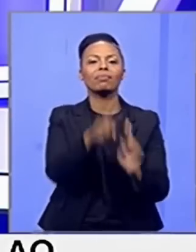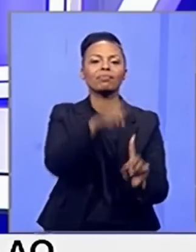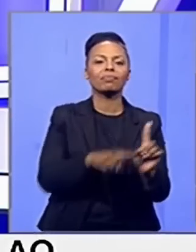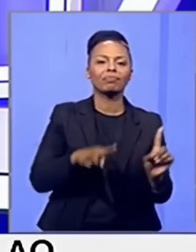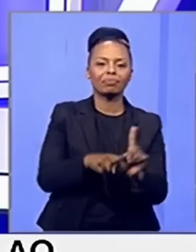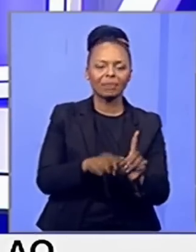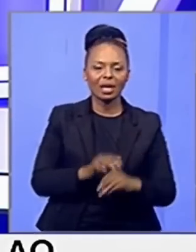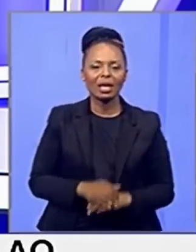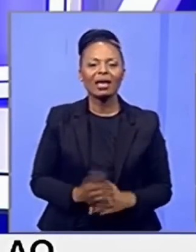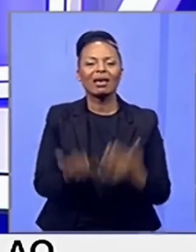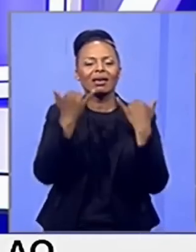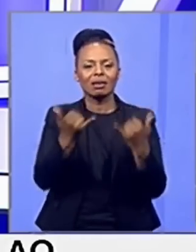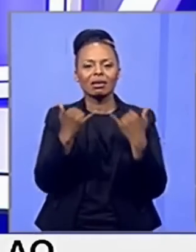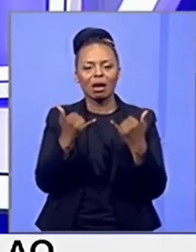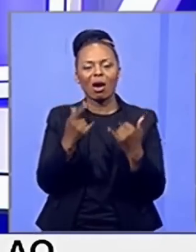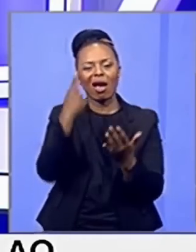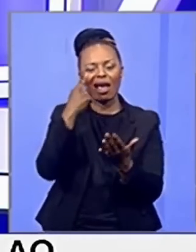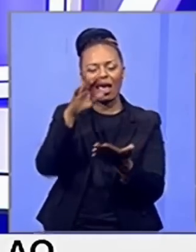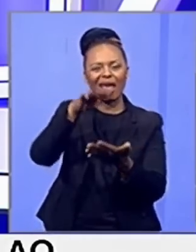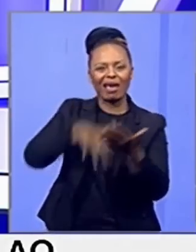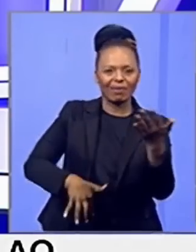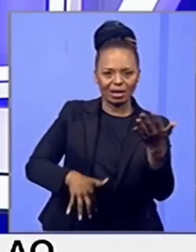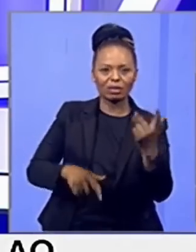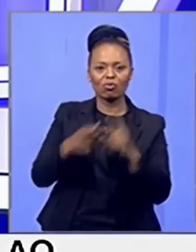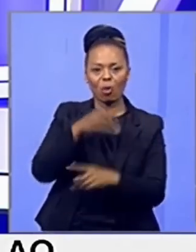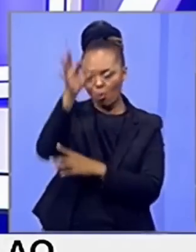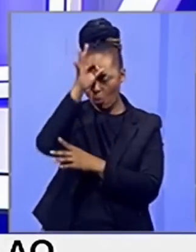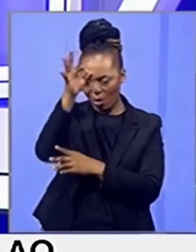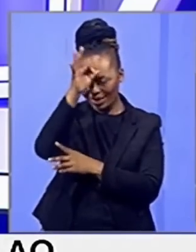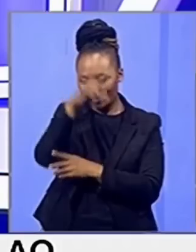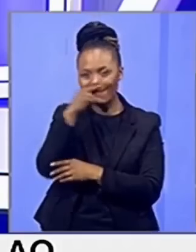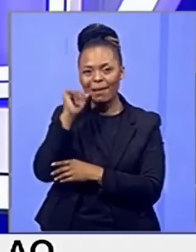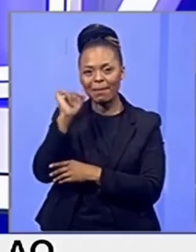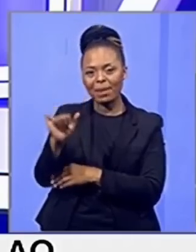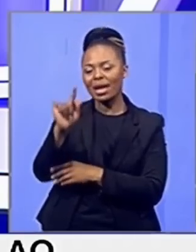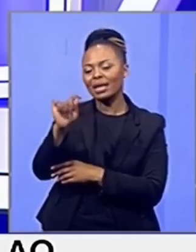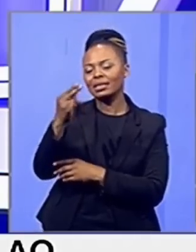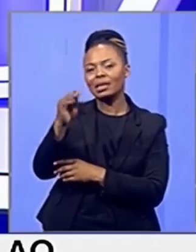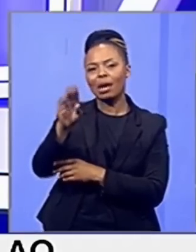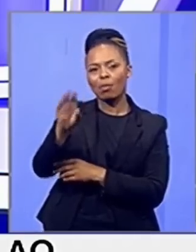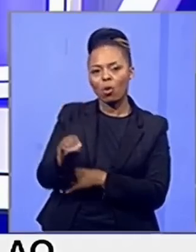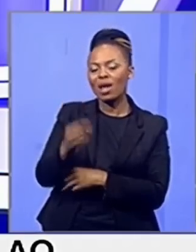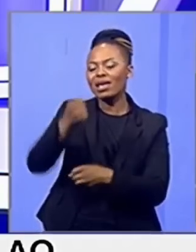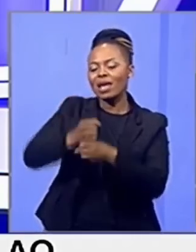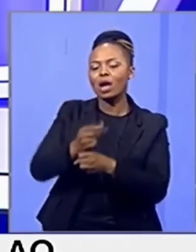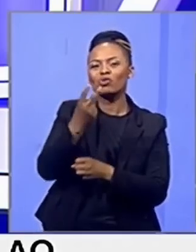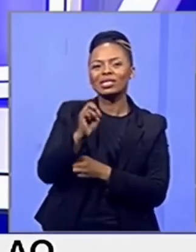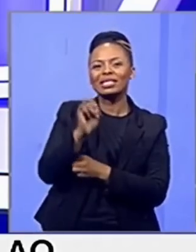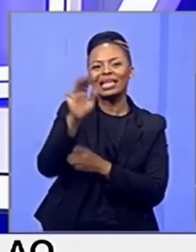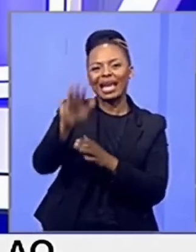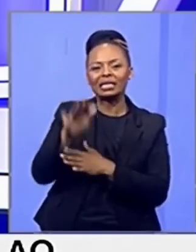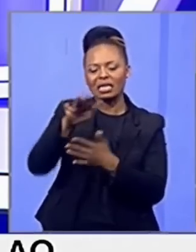go ngwalwa bjo bo filwego ke warrant officer Thabo Mosia ka 2019 o rile go diega go bega